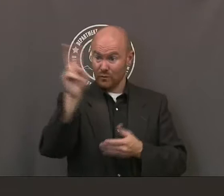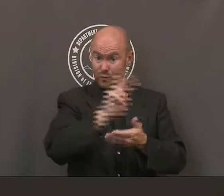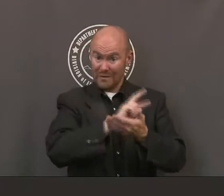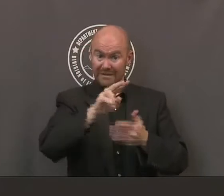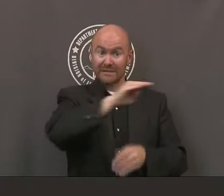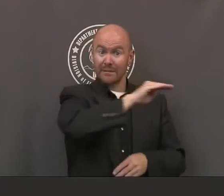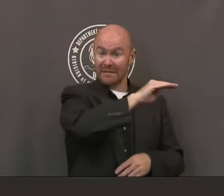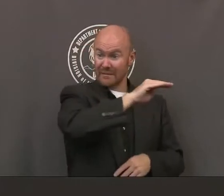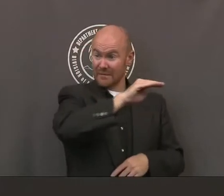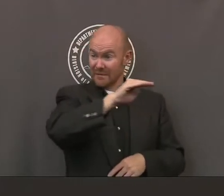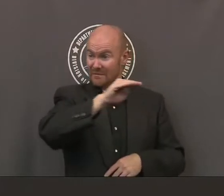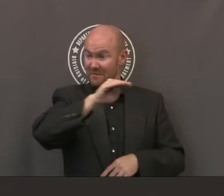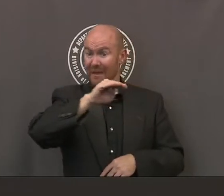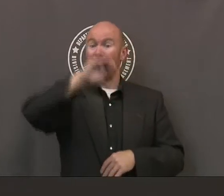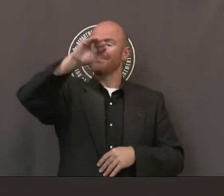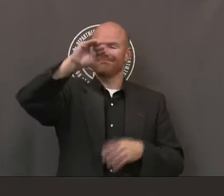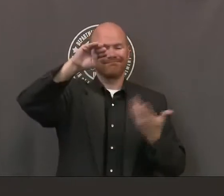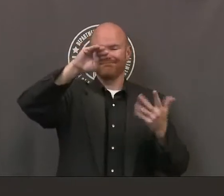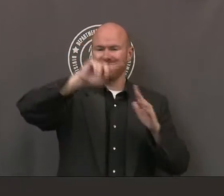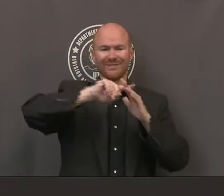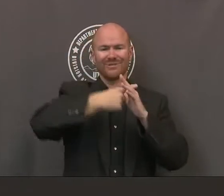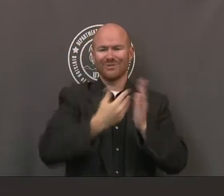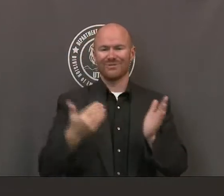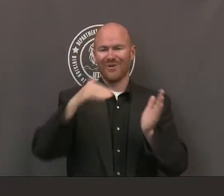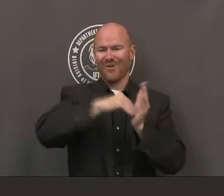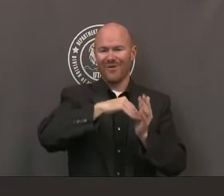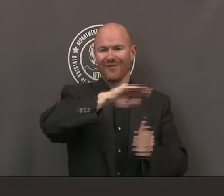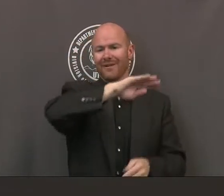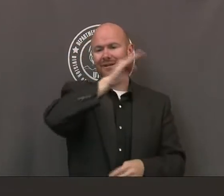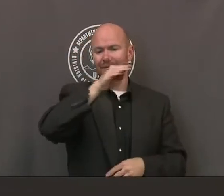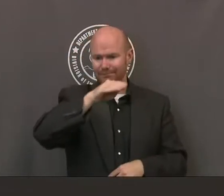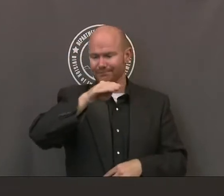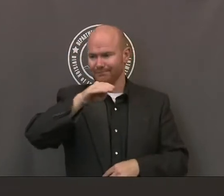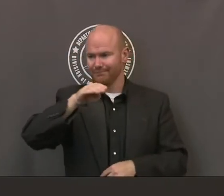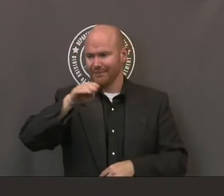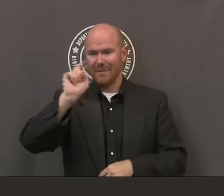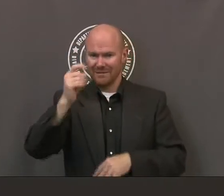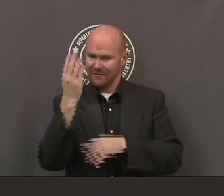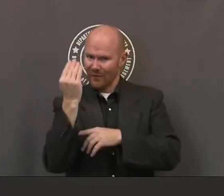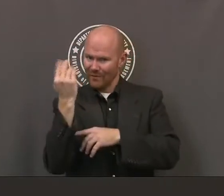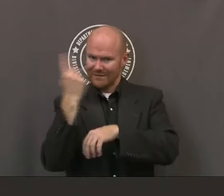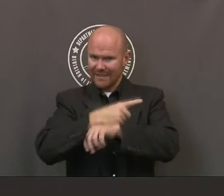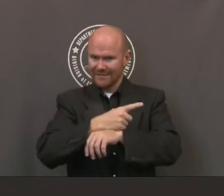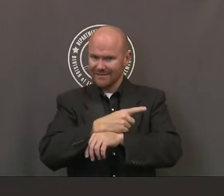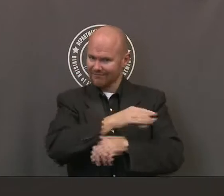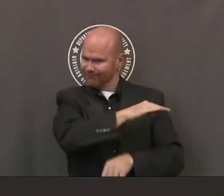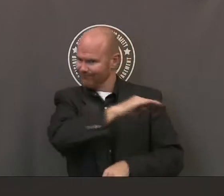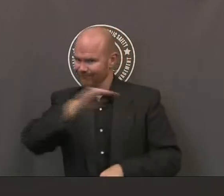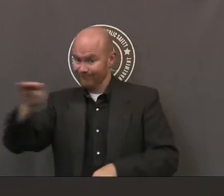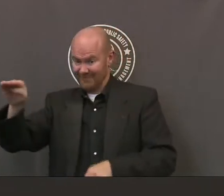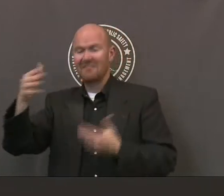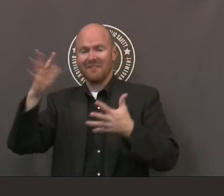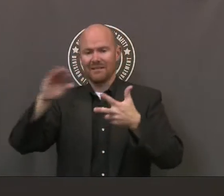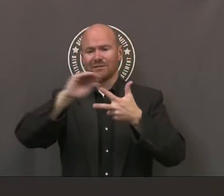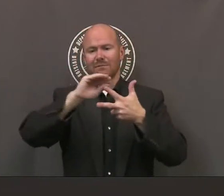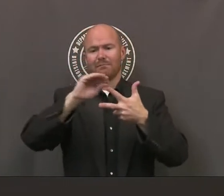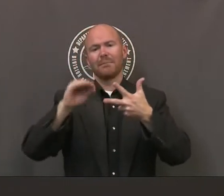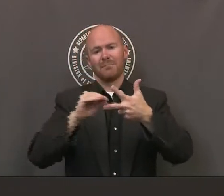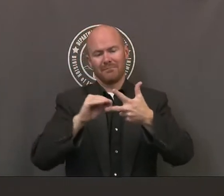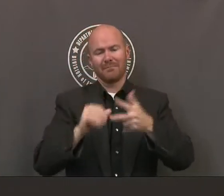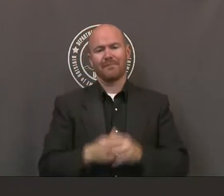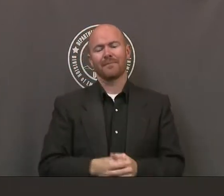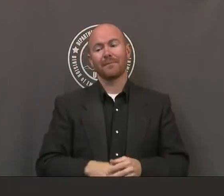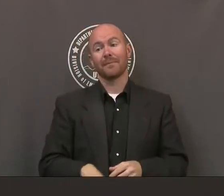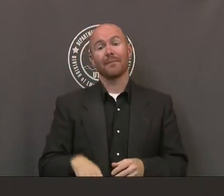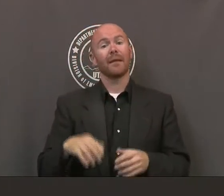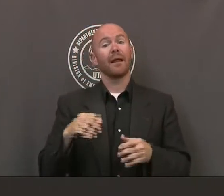transmission level. In any case, the data outlined by Dr. Dunn determines what level a county will be in, and